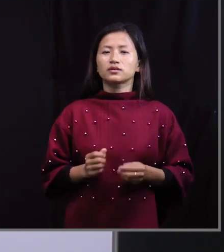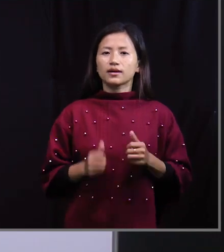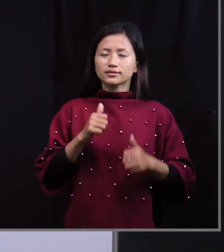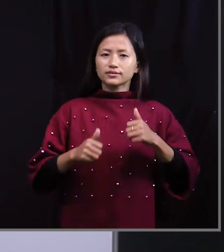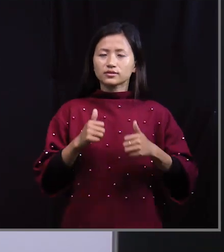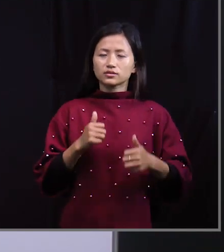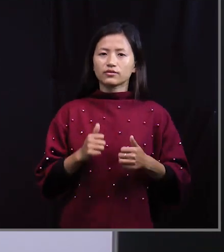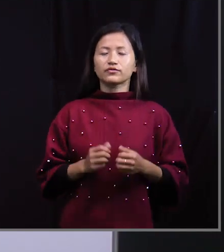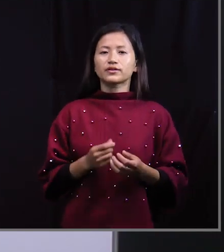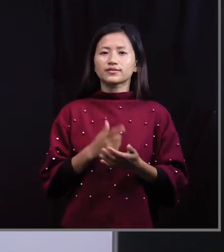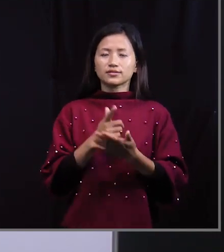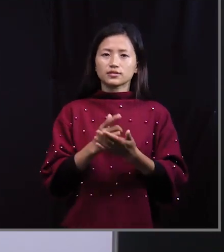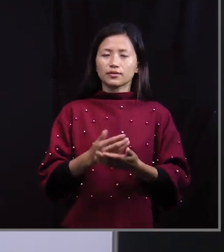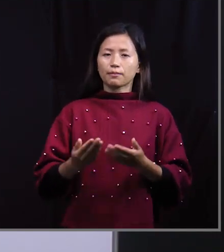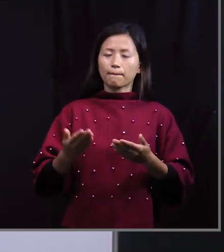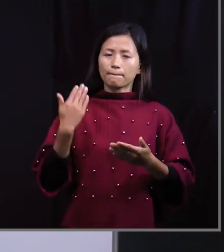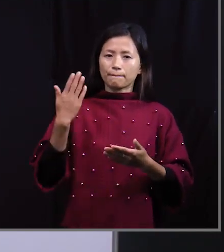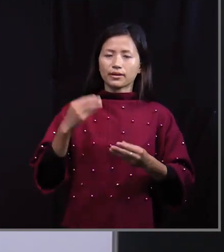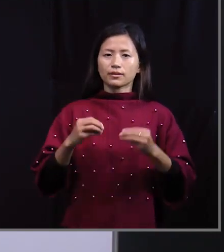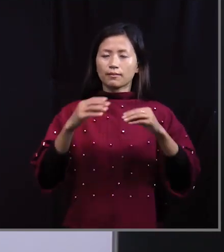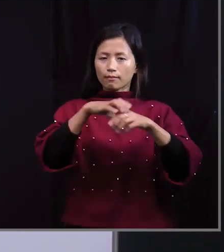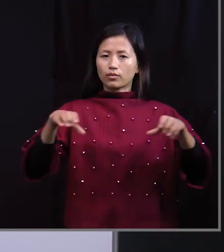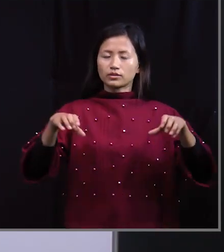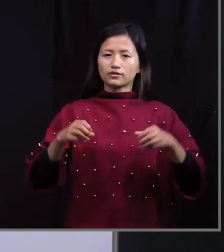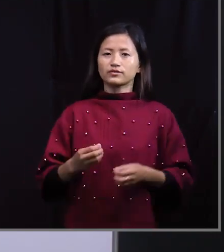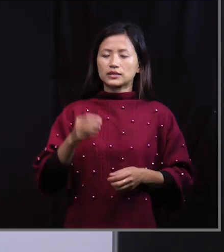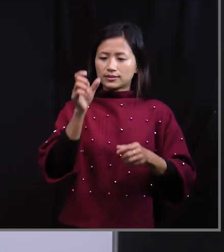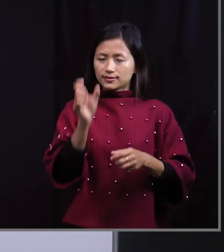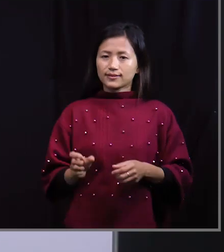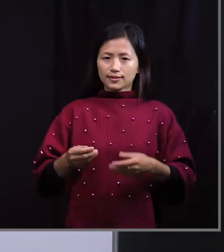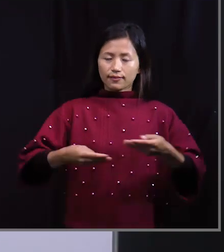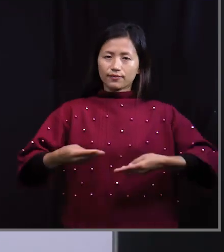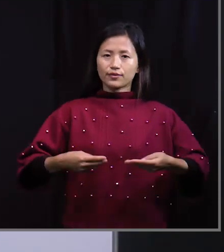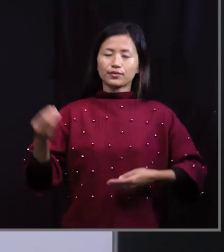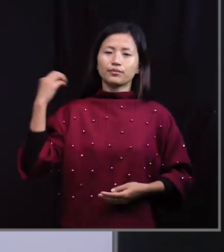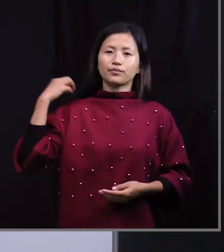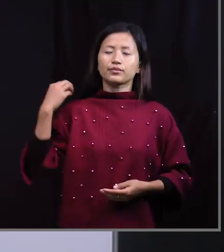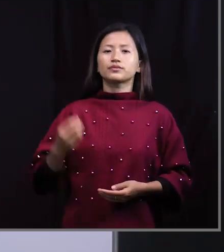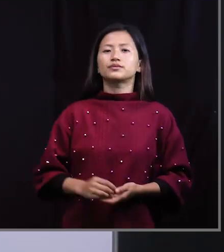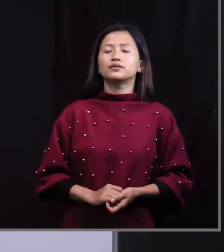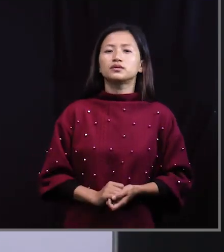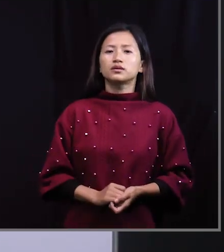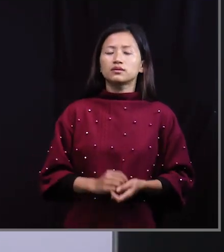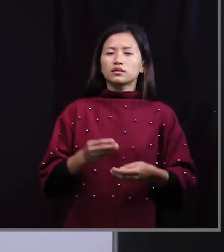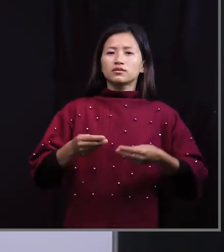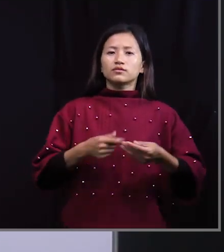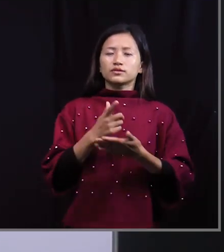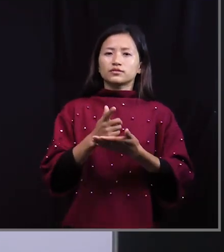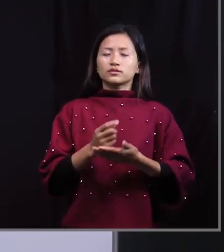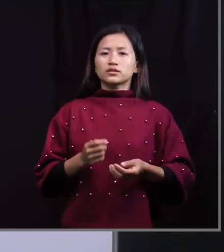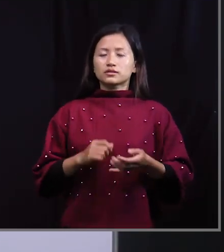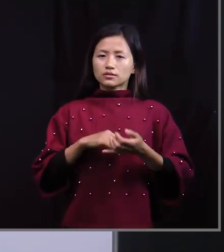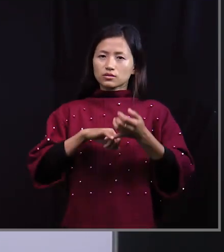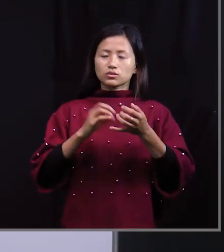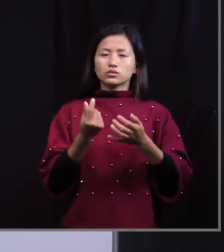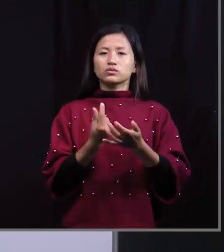on finance, and finance is the backbone of the enterprise, and it is the lifeblood. So here financial factors refers to the sources of